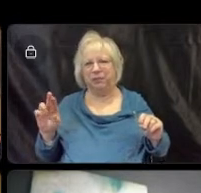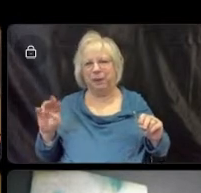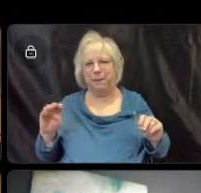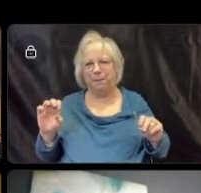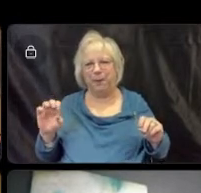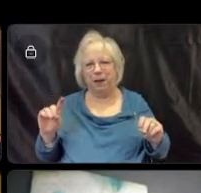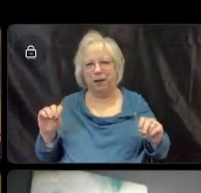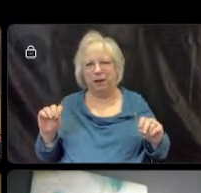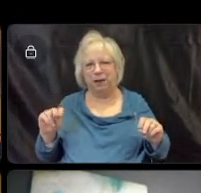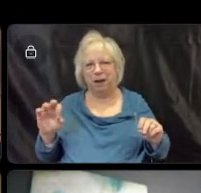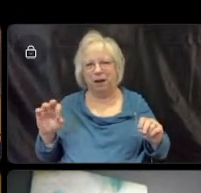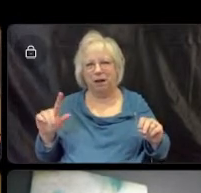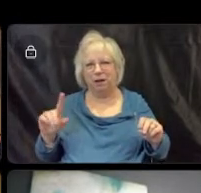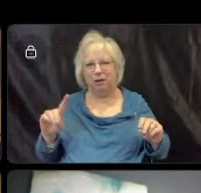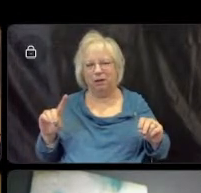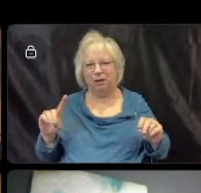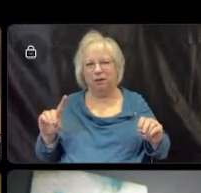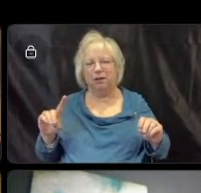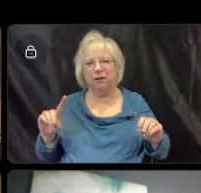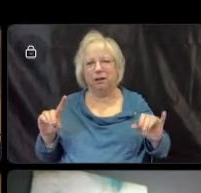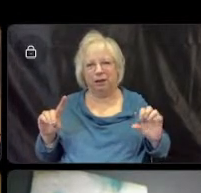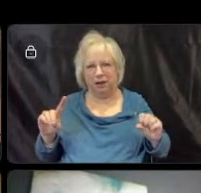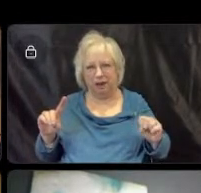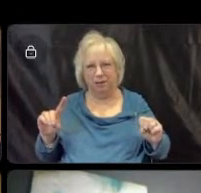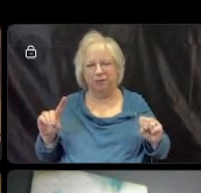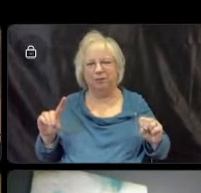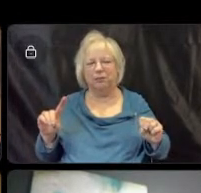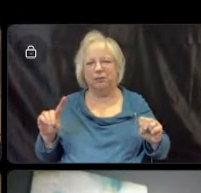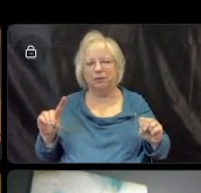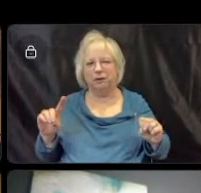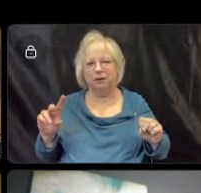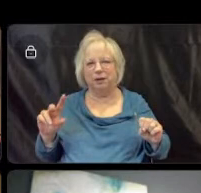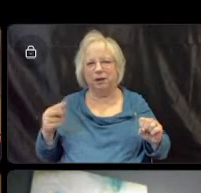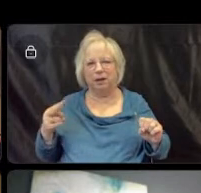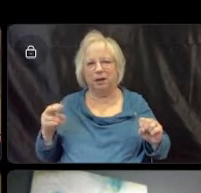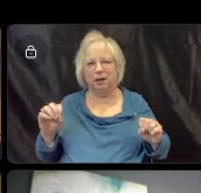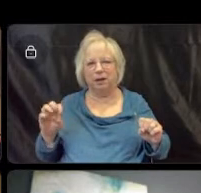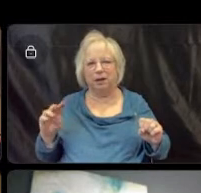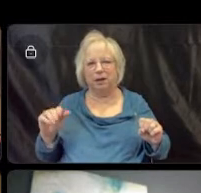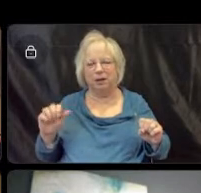McDonald? Yes. Thomas?